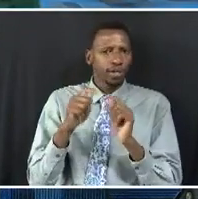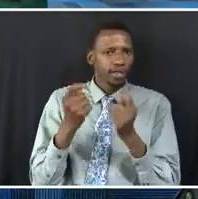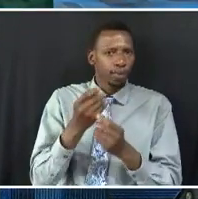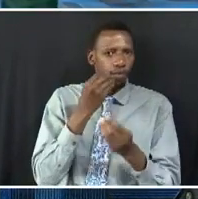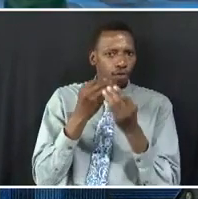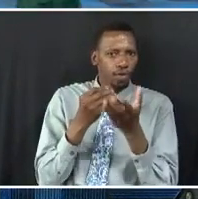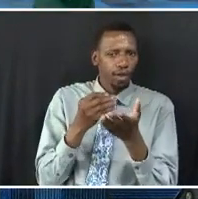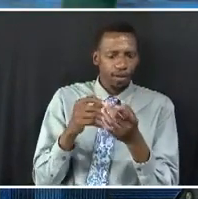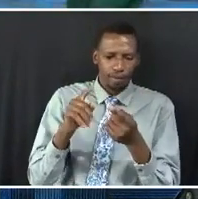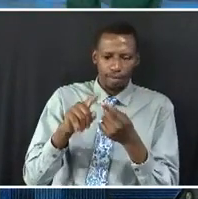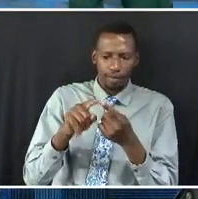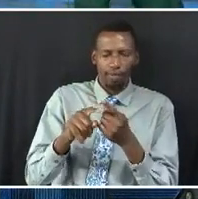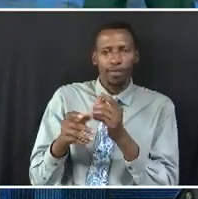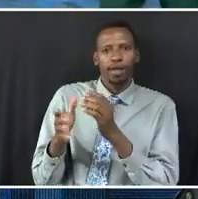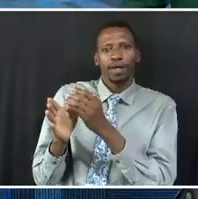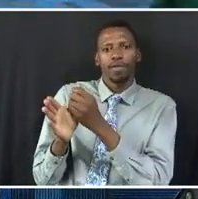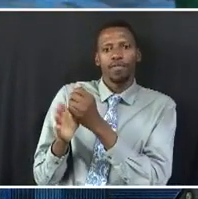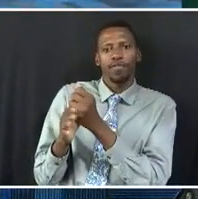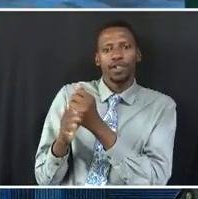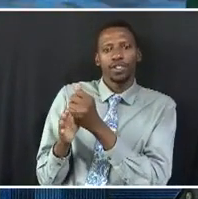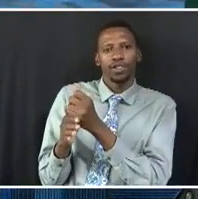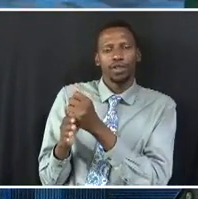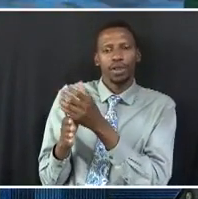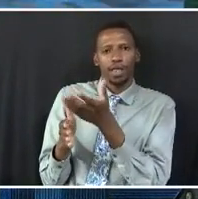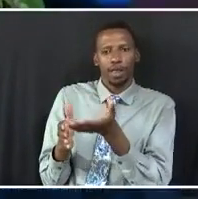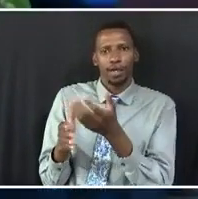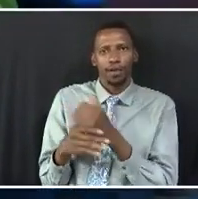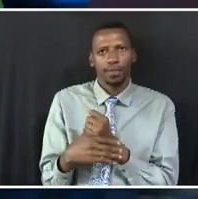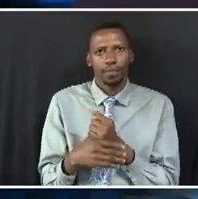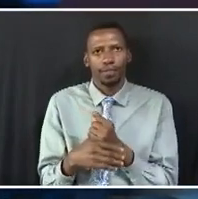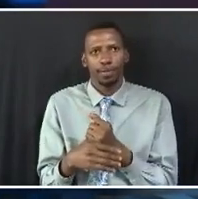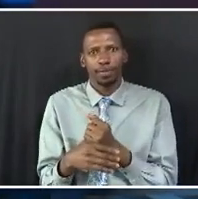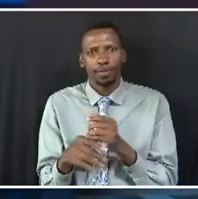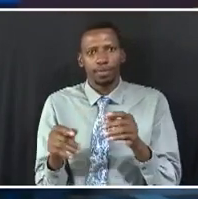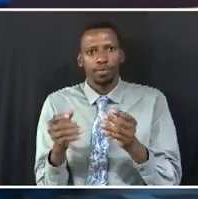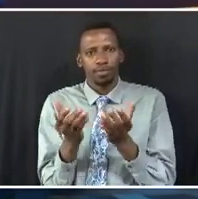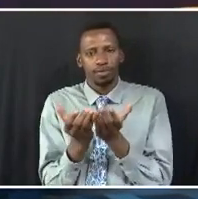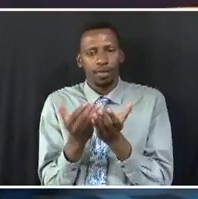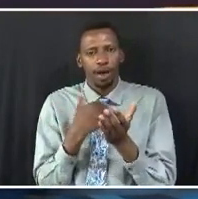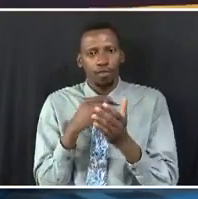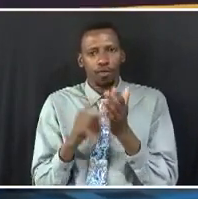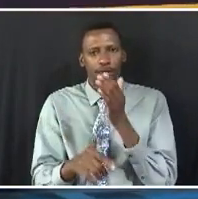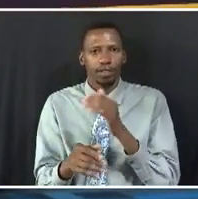lunchbox? But find us. What was in the lunchbox?